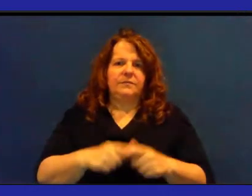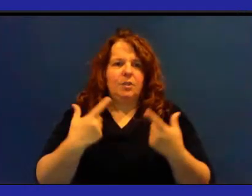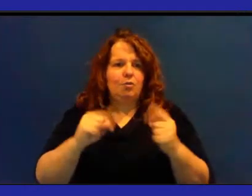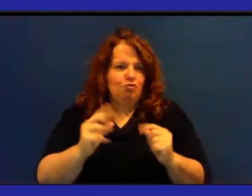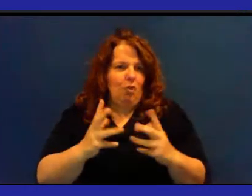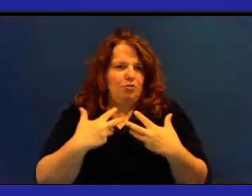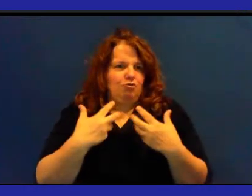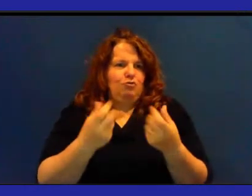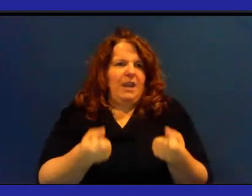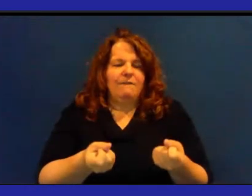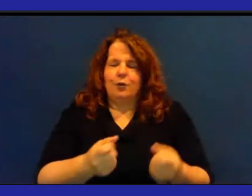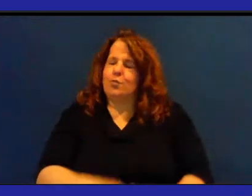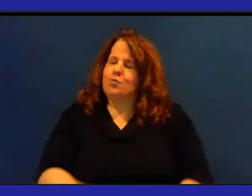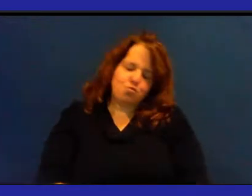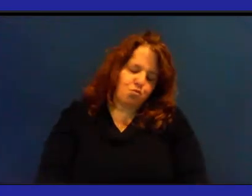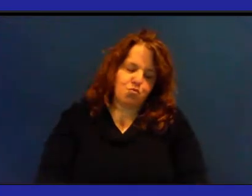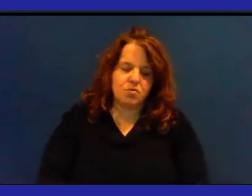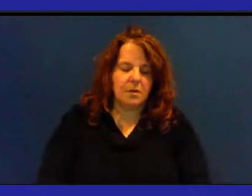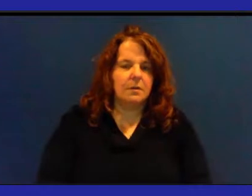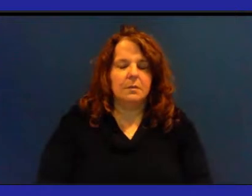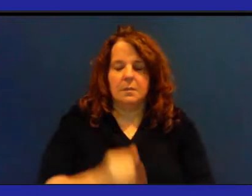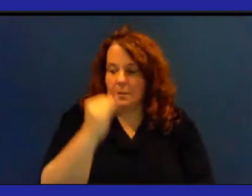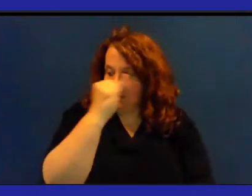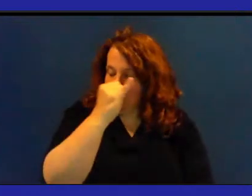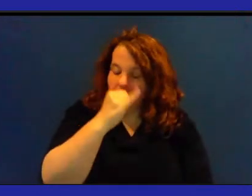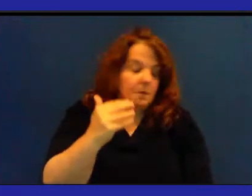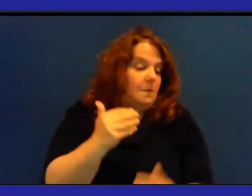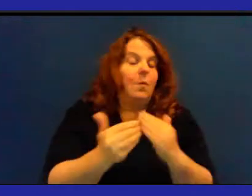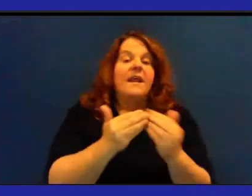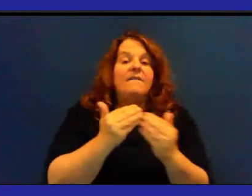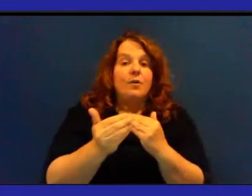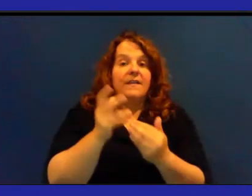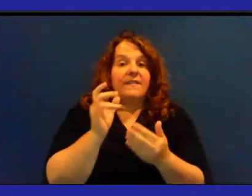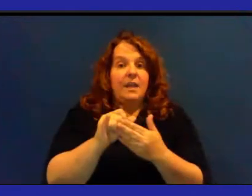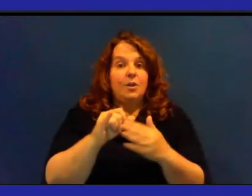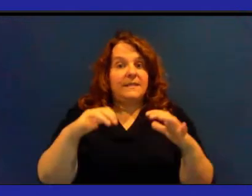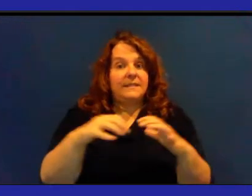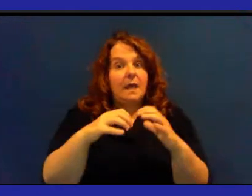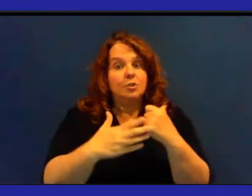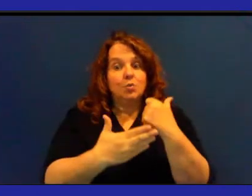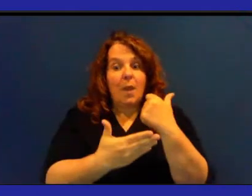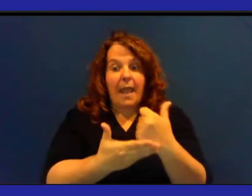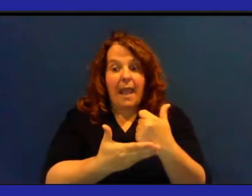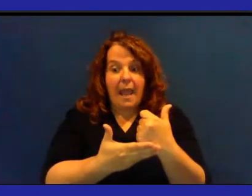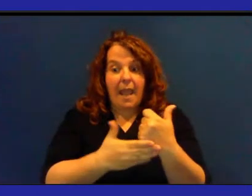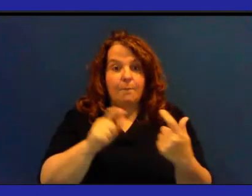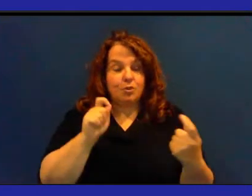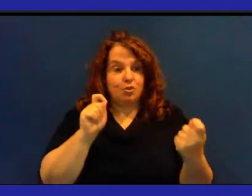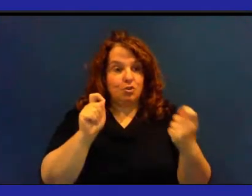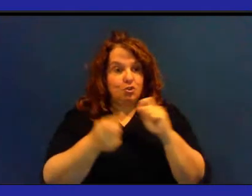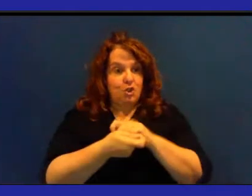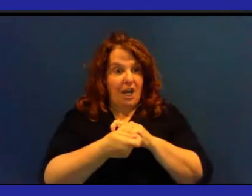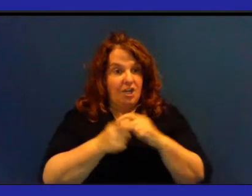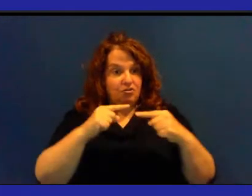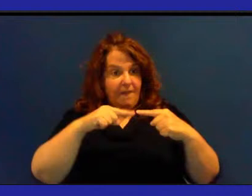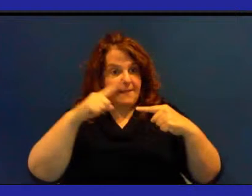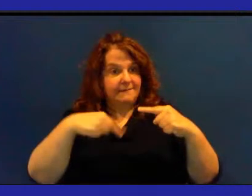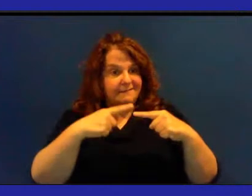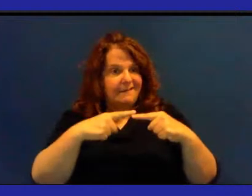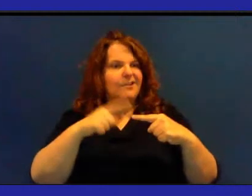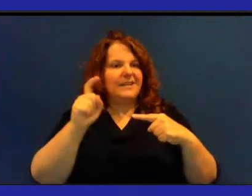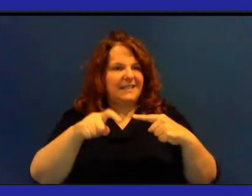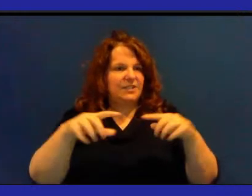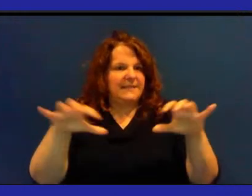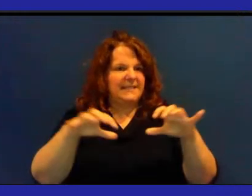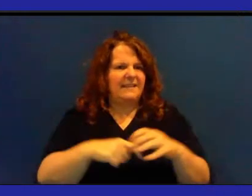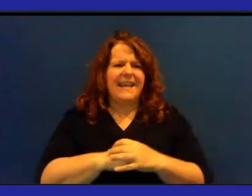agree. So I mean, whatever I think that could be done to help change that cycle has to be done. Yep. And I know this